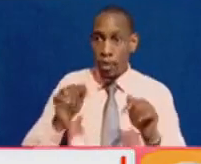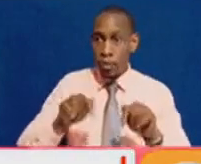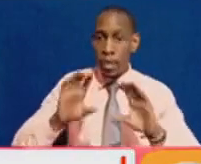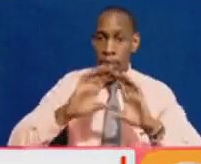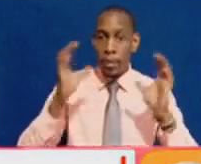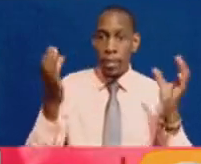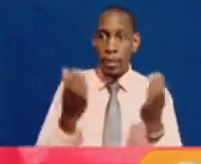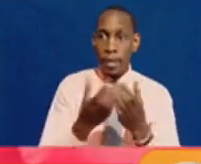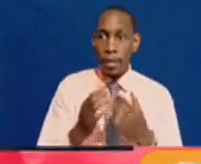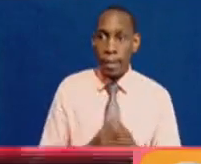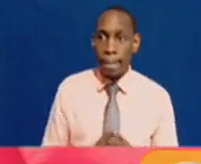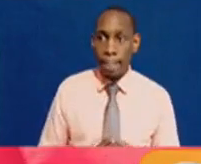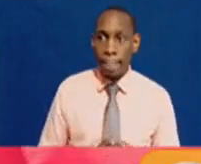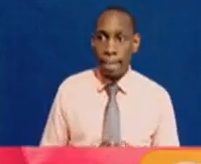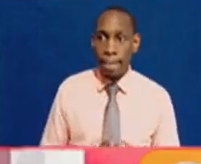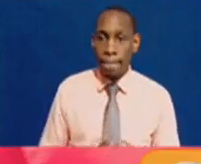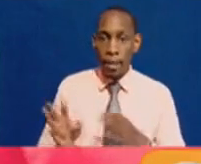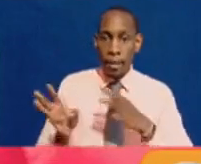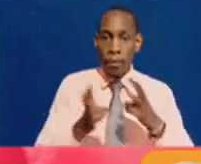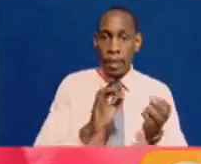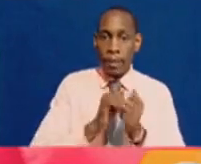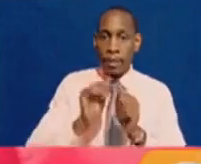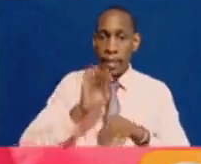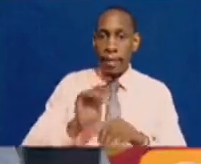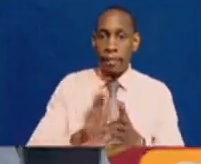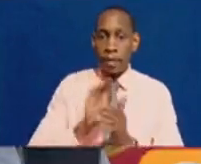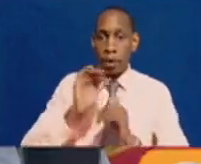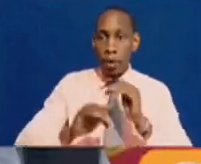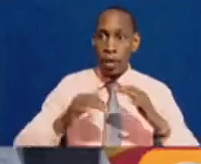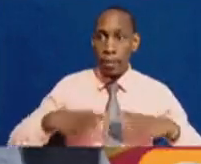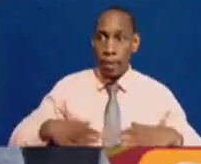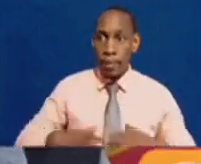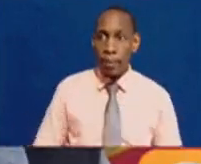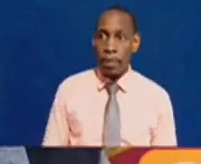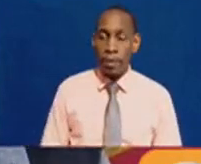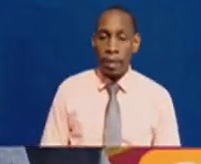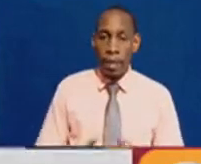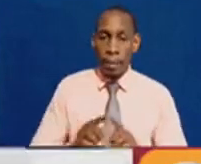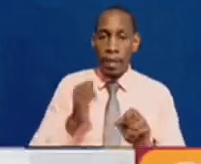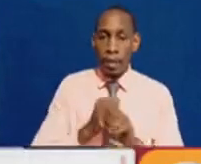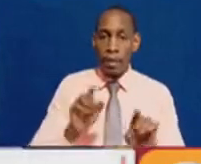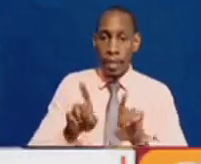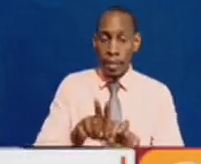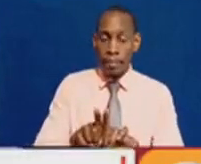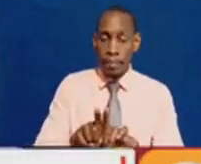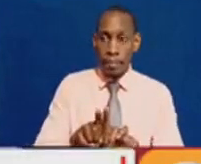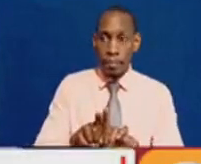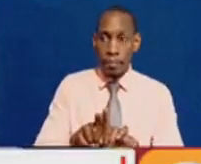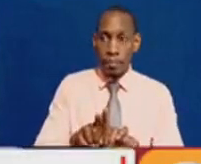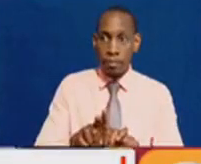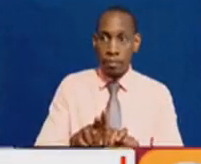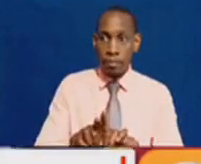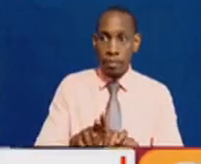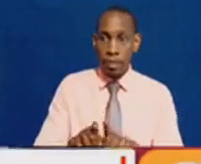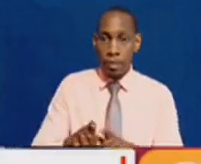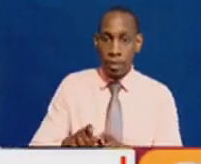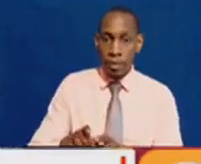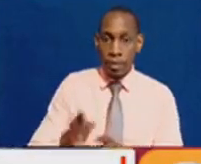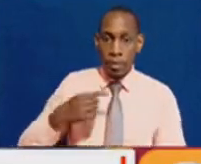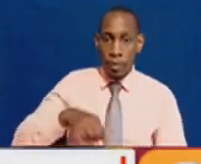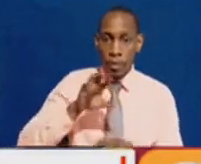world, climate change affects everybody. But as we do this also, we planted